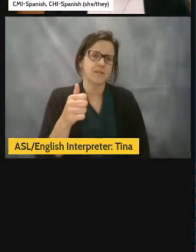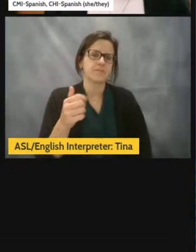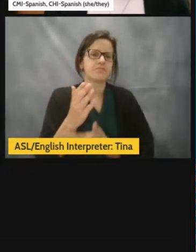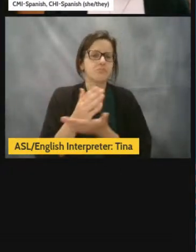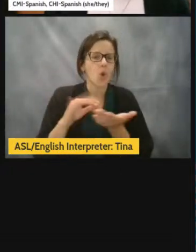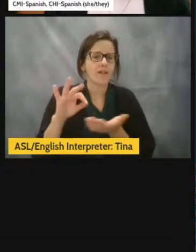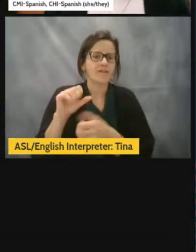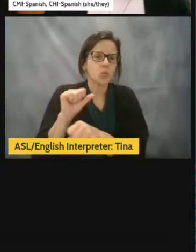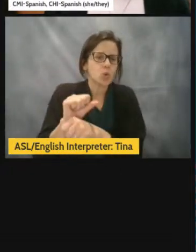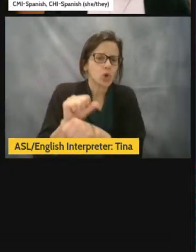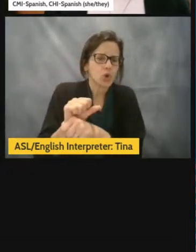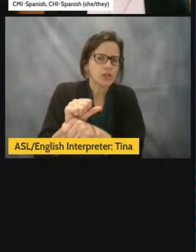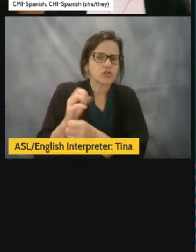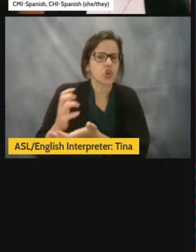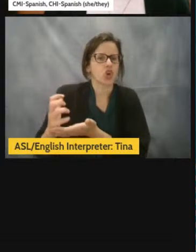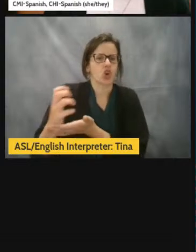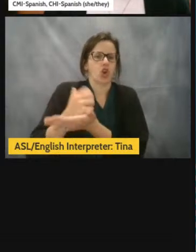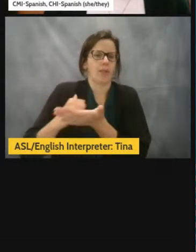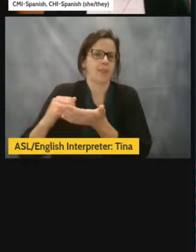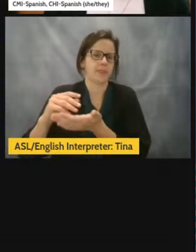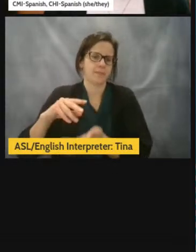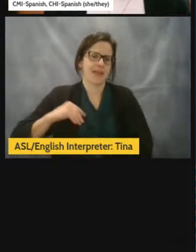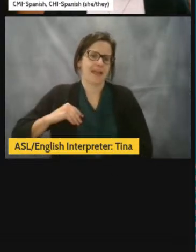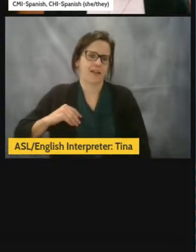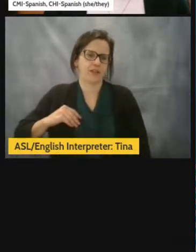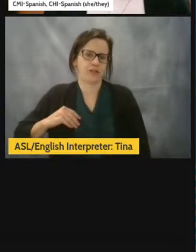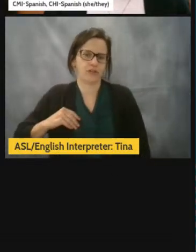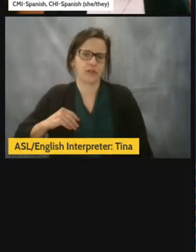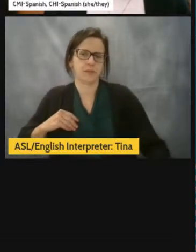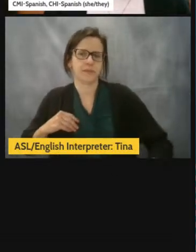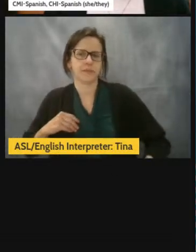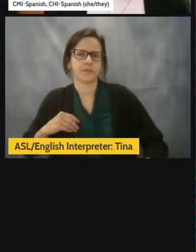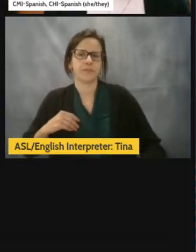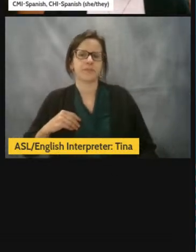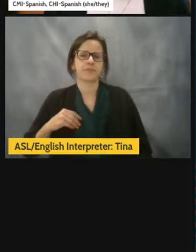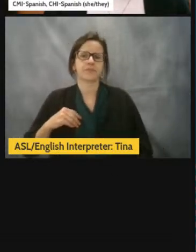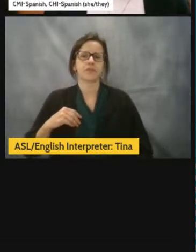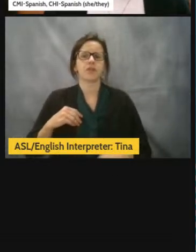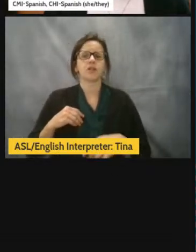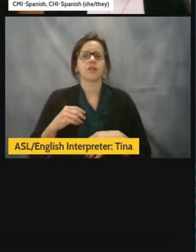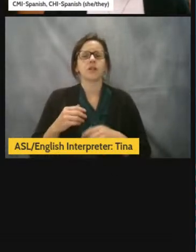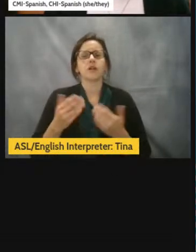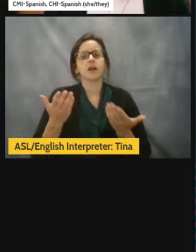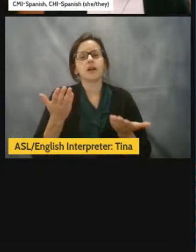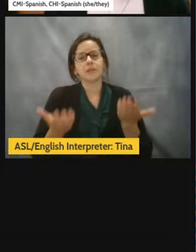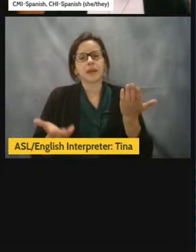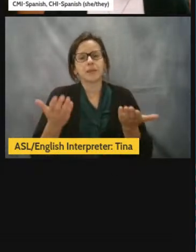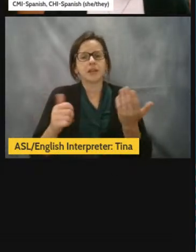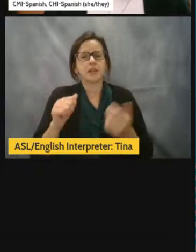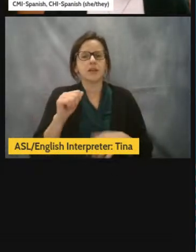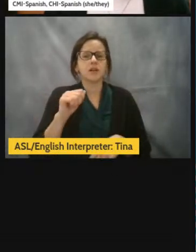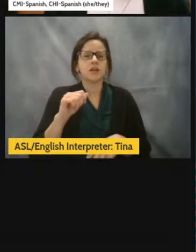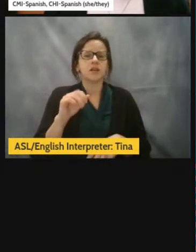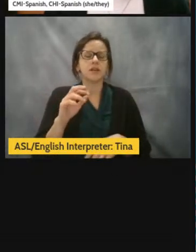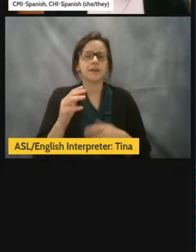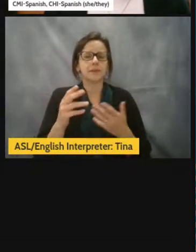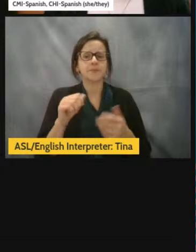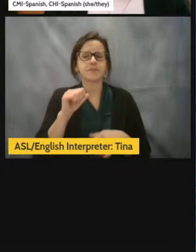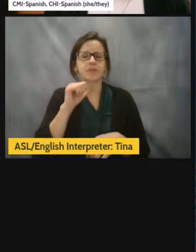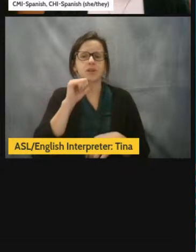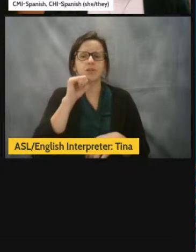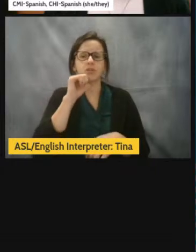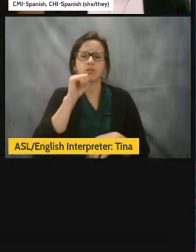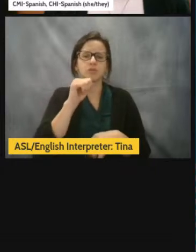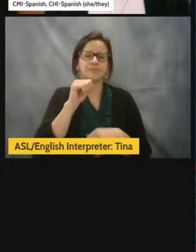the badge, okay? Another suggestion is maybe not wear the non-binary pride flag if you're not non-binary. Maybe don't